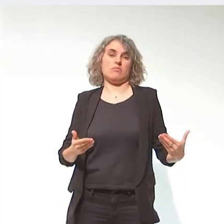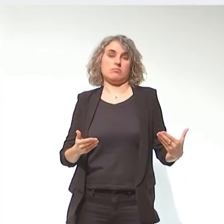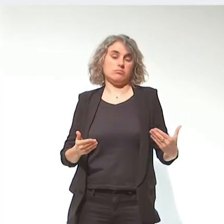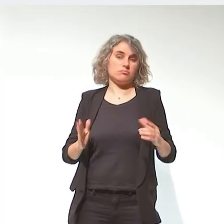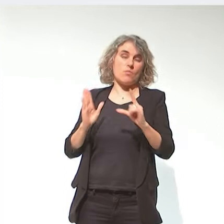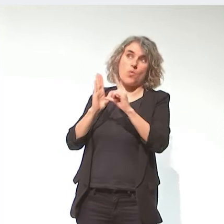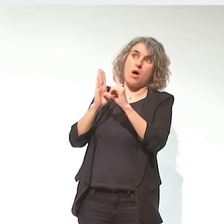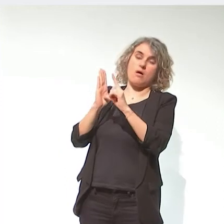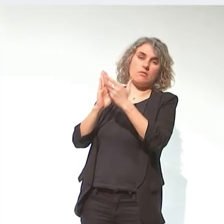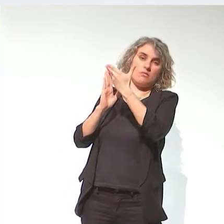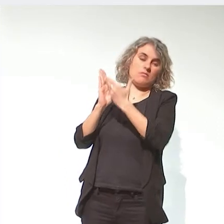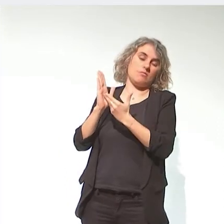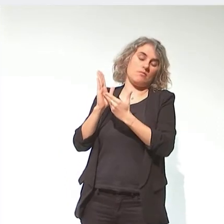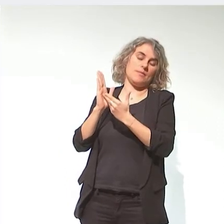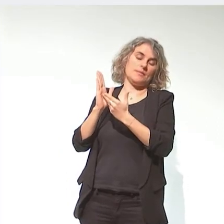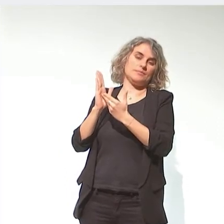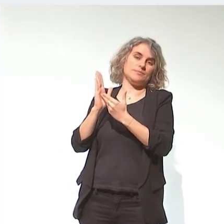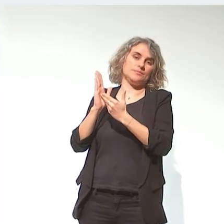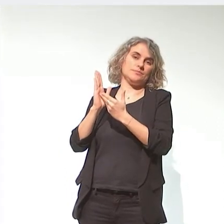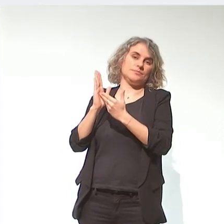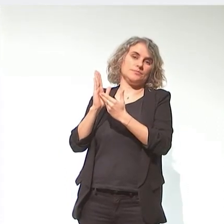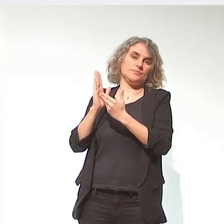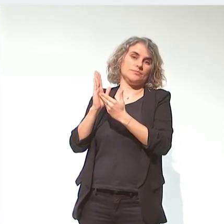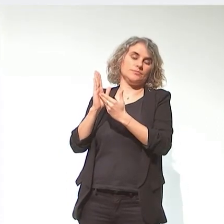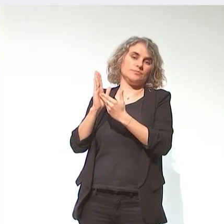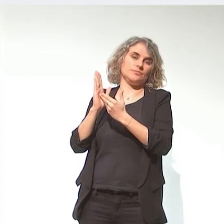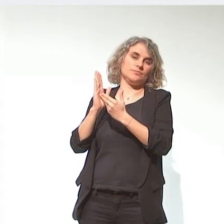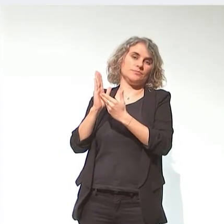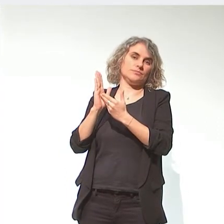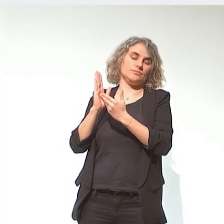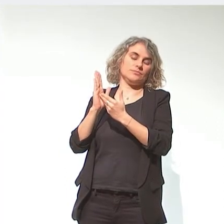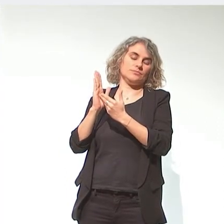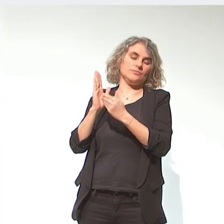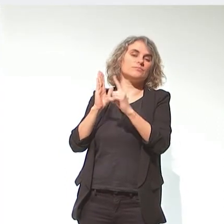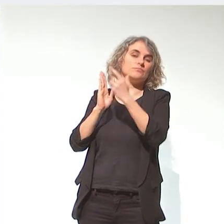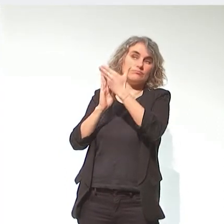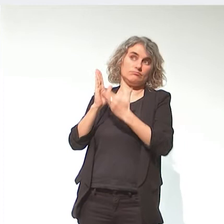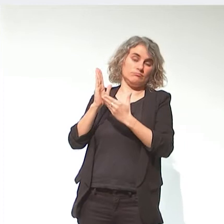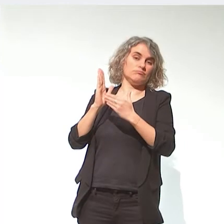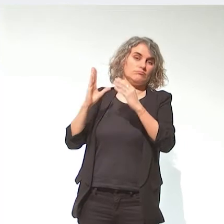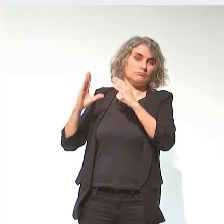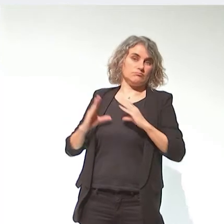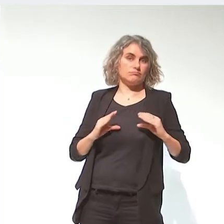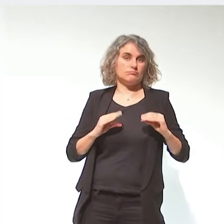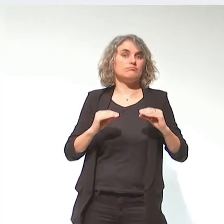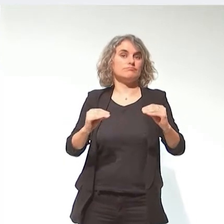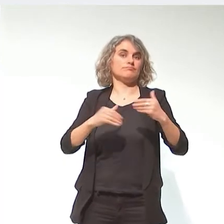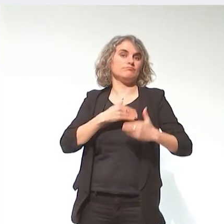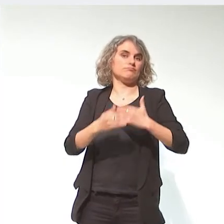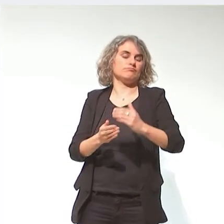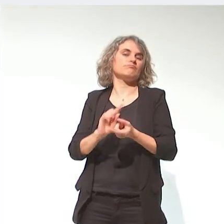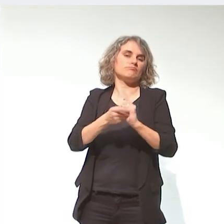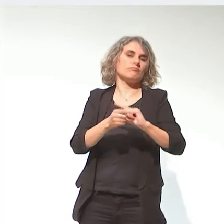legislation. Slovenia already implemented active employment of persons with disabilities through the